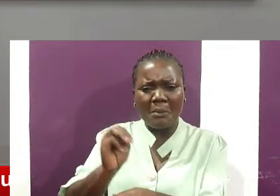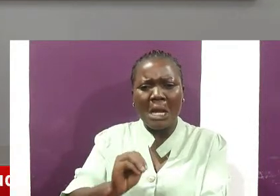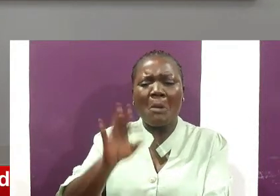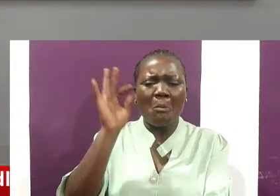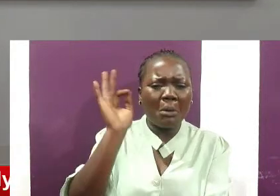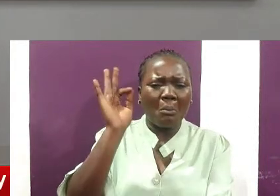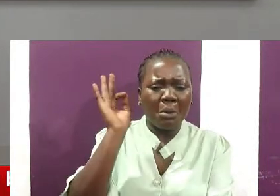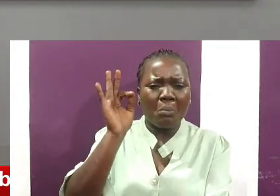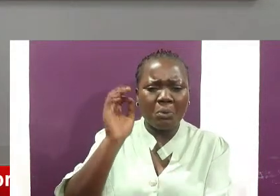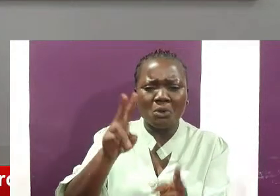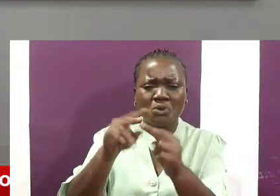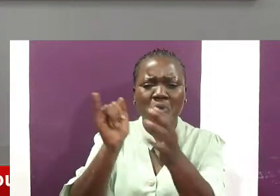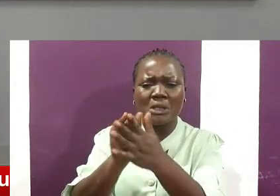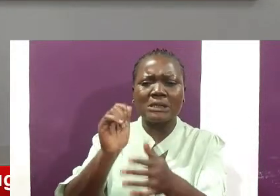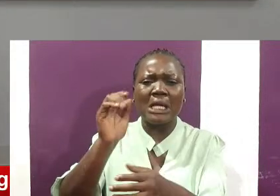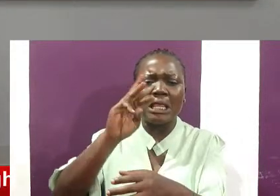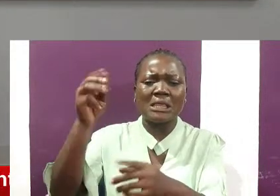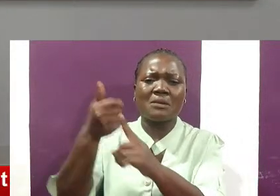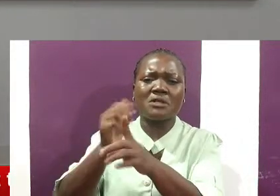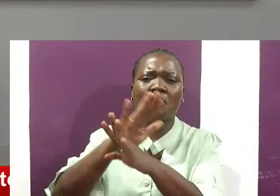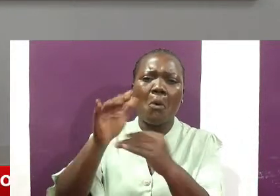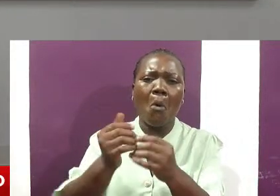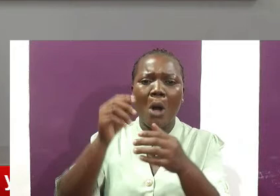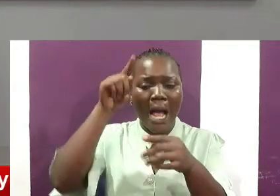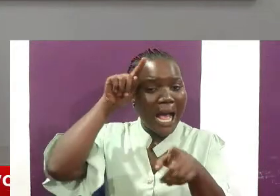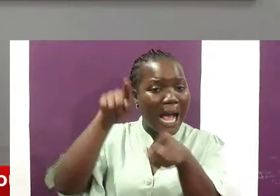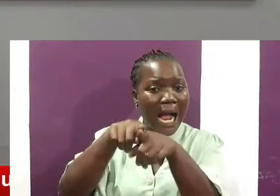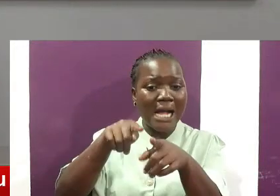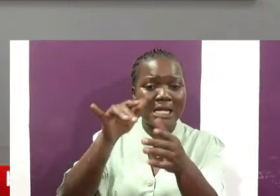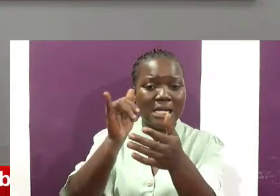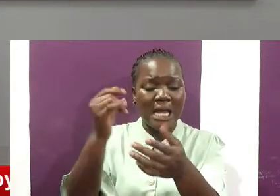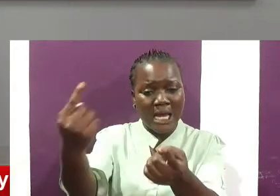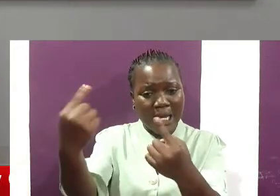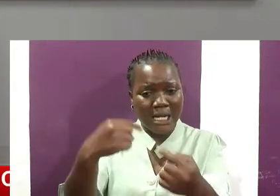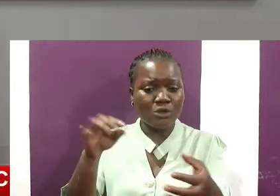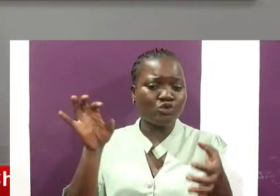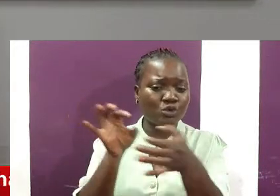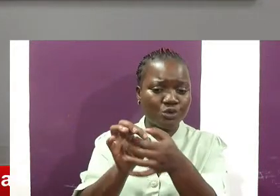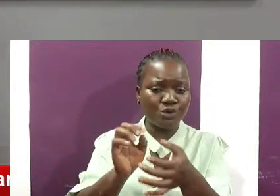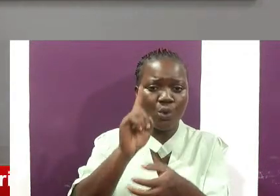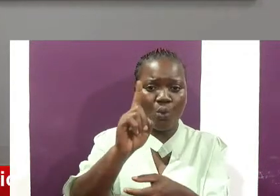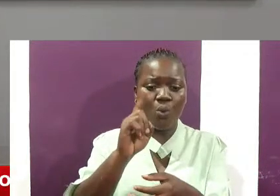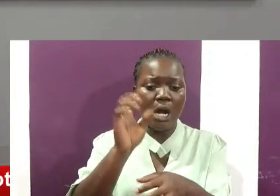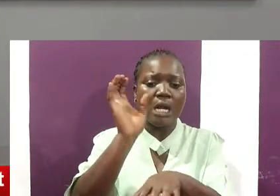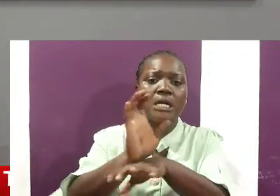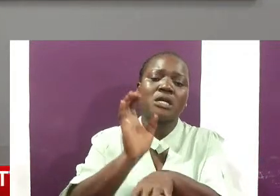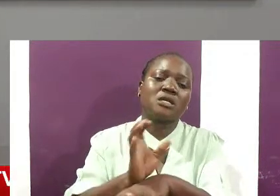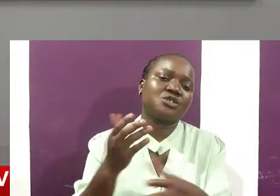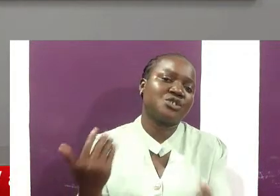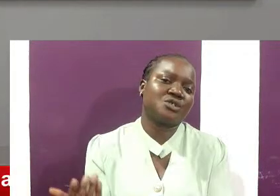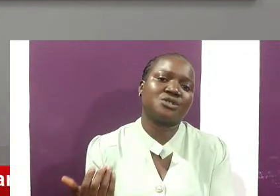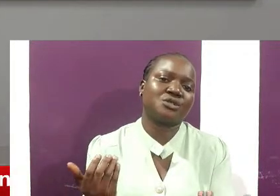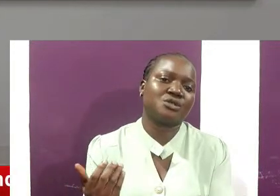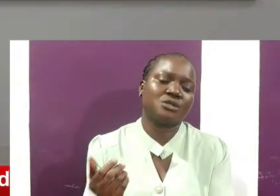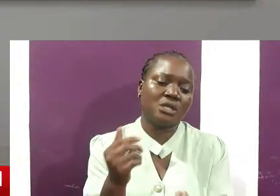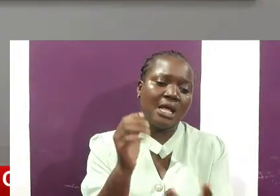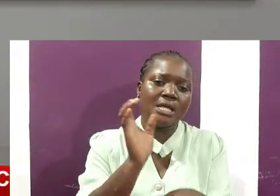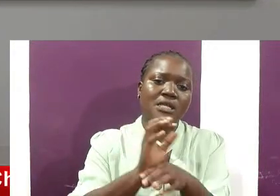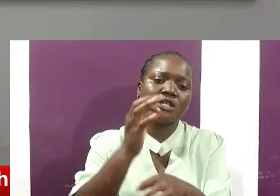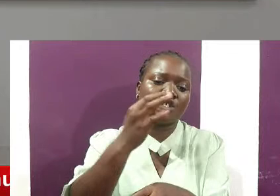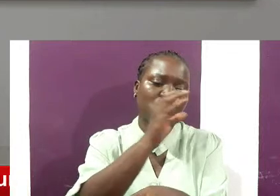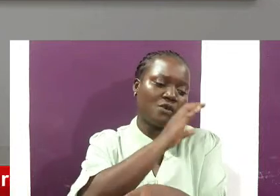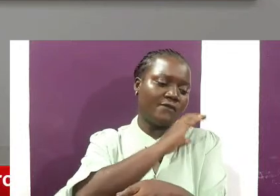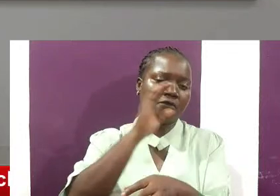He even went to the synagogue regularly trying to find anyone who would listen to the message. Acts 13:14,